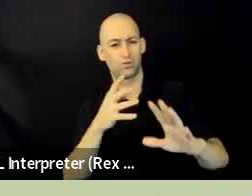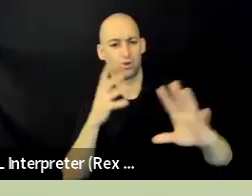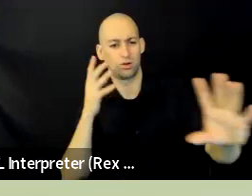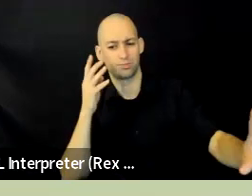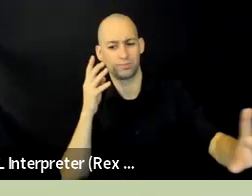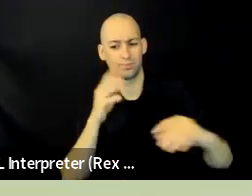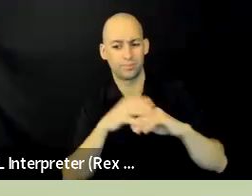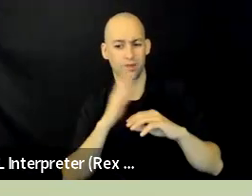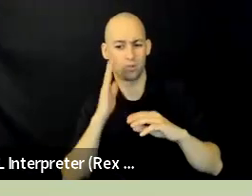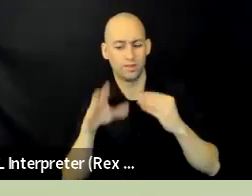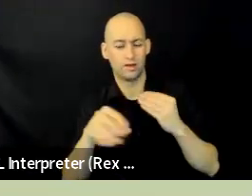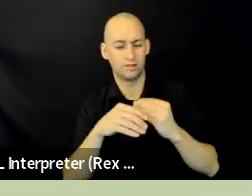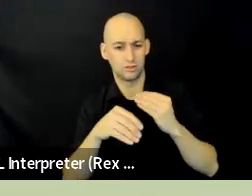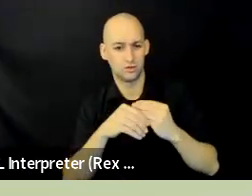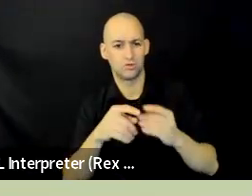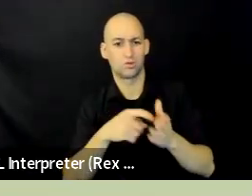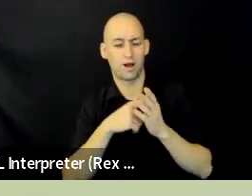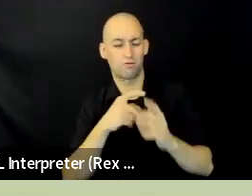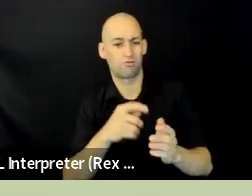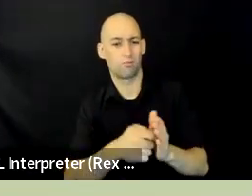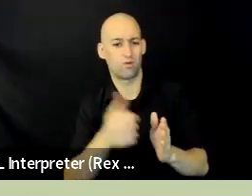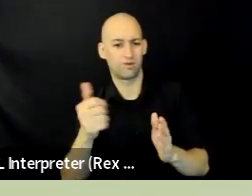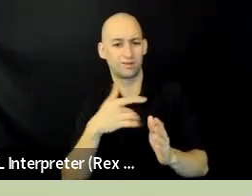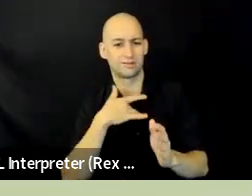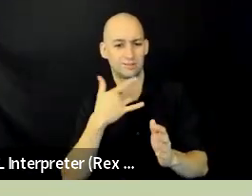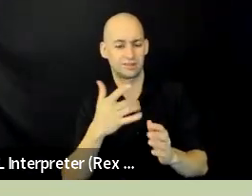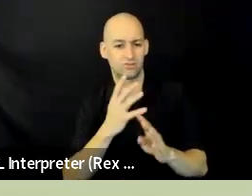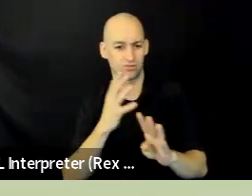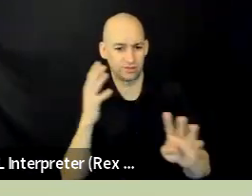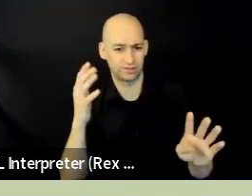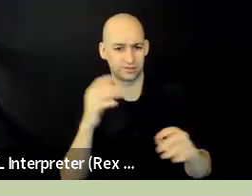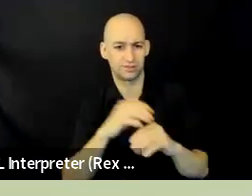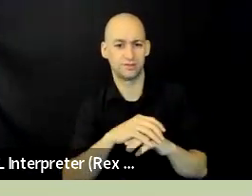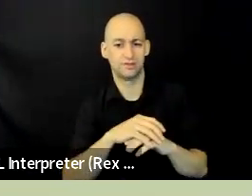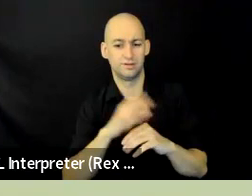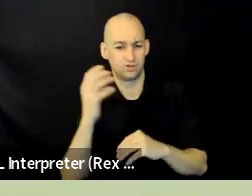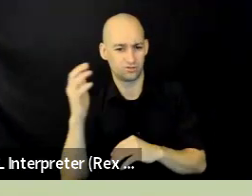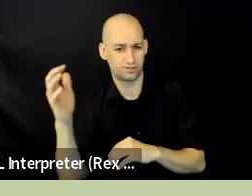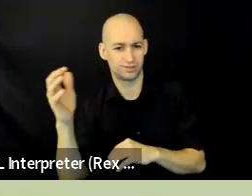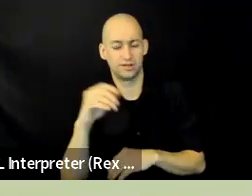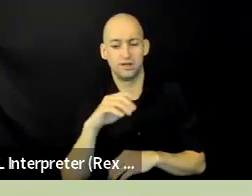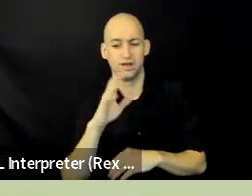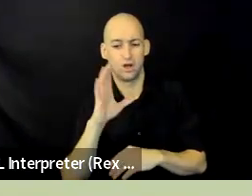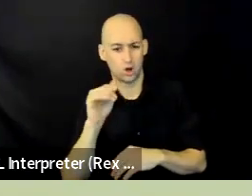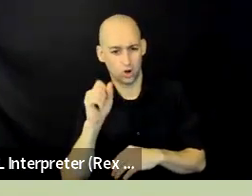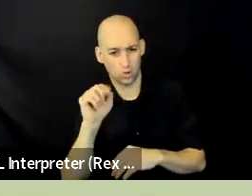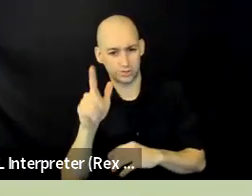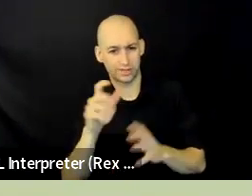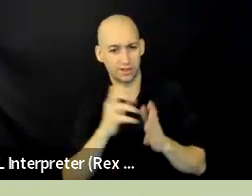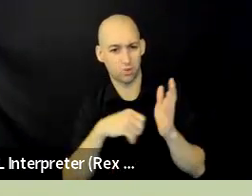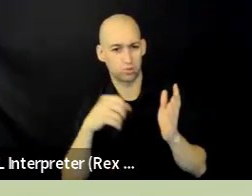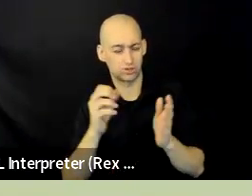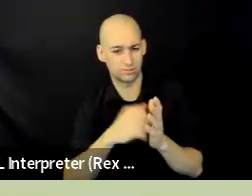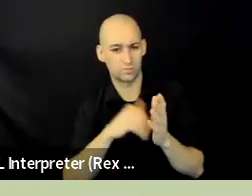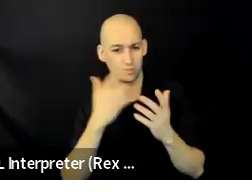also require removal of sensitive trees, and coastal erosion would remain a long-term challenge for Alternative X.